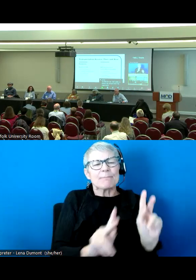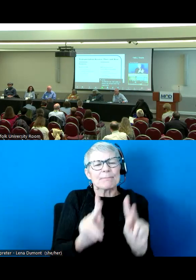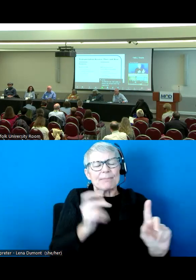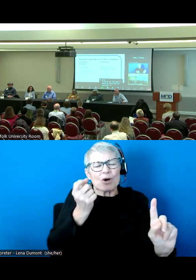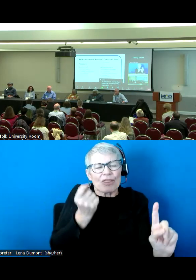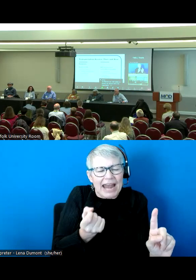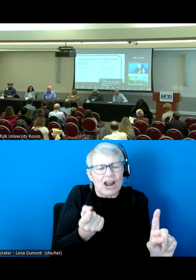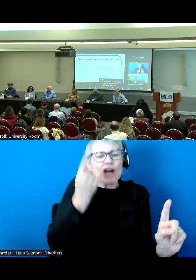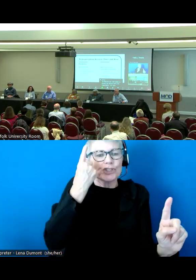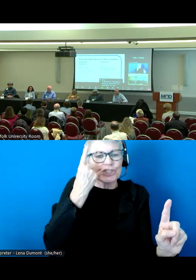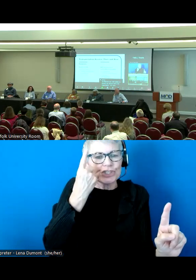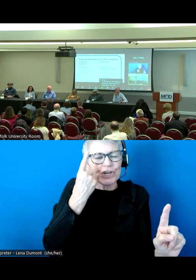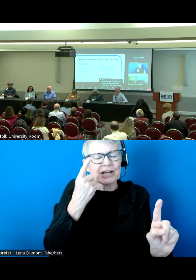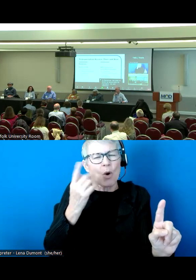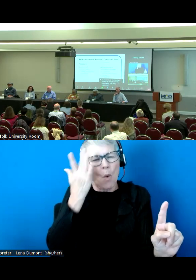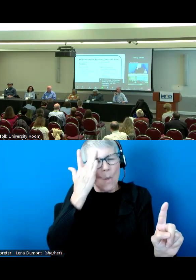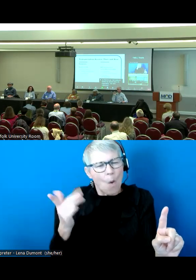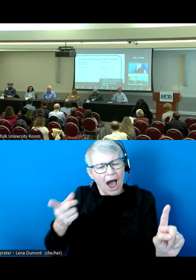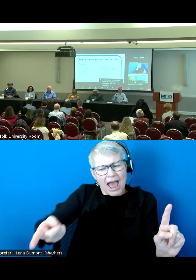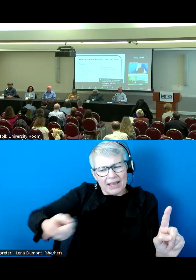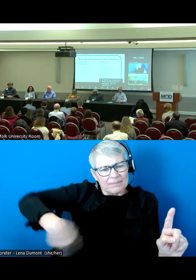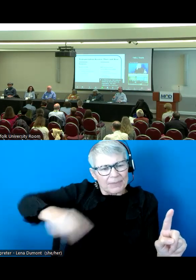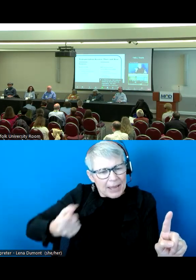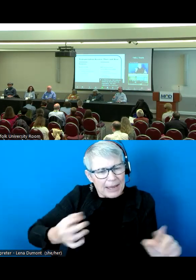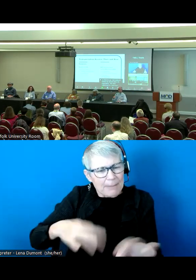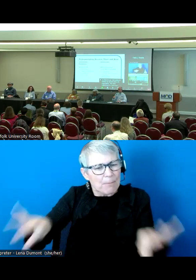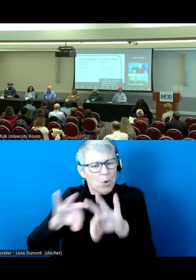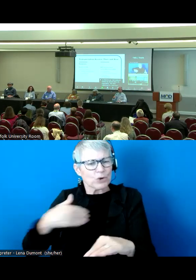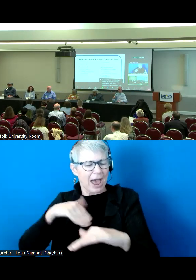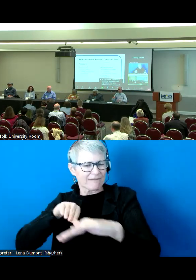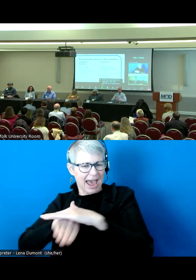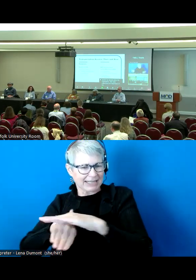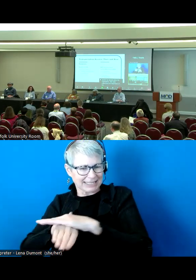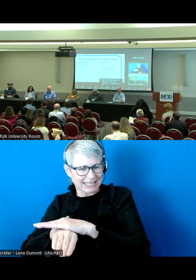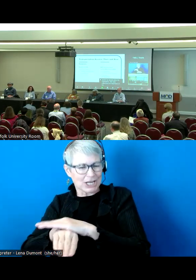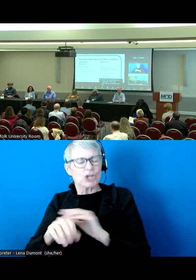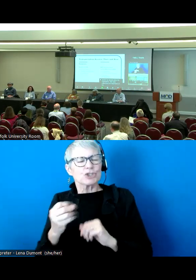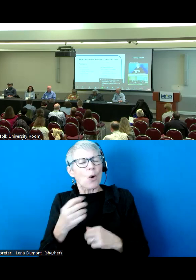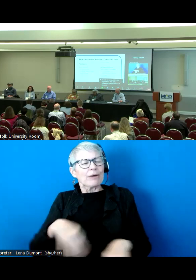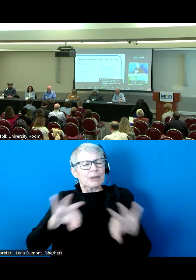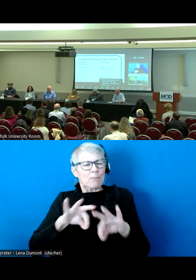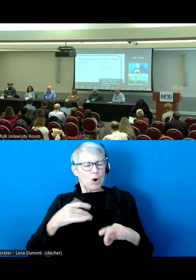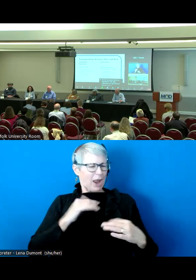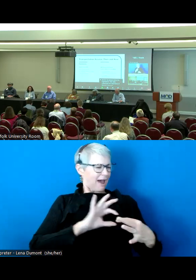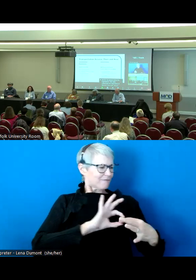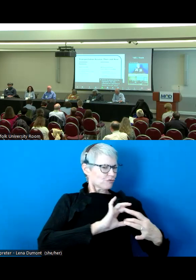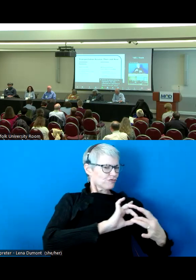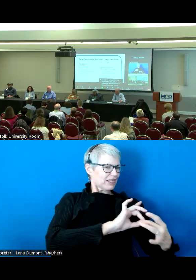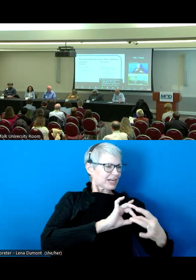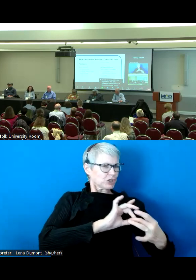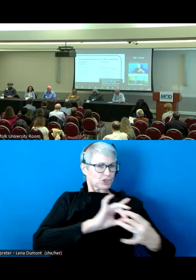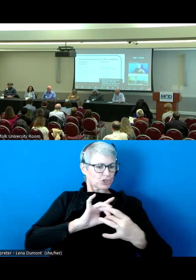understood the importance of the work they were driving. Not everyone